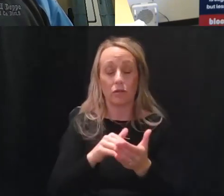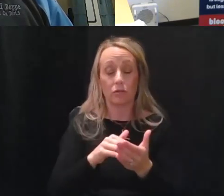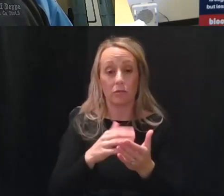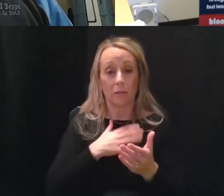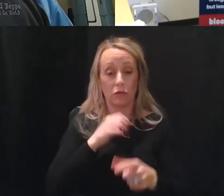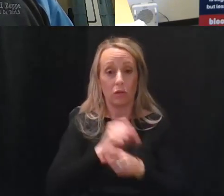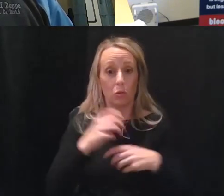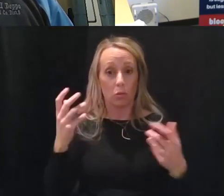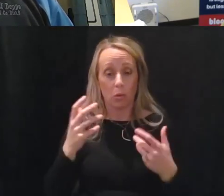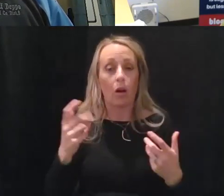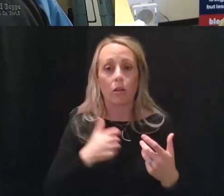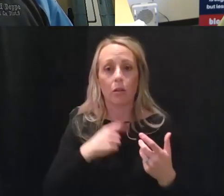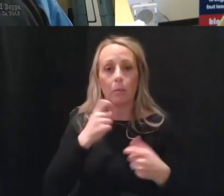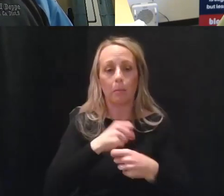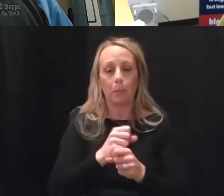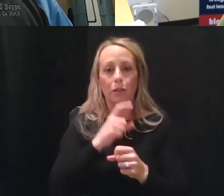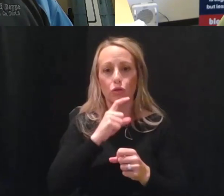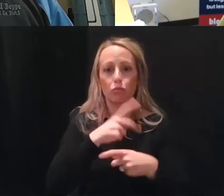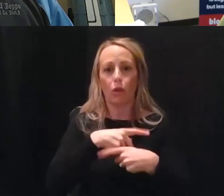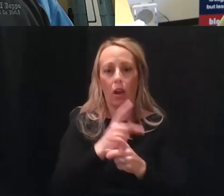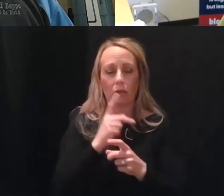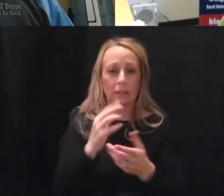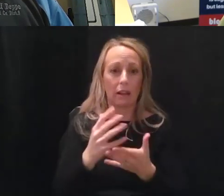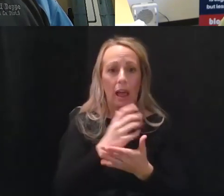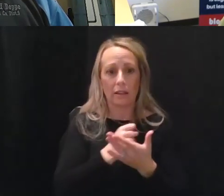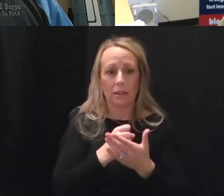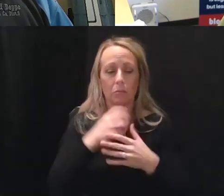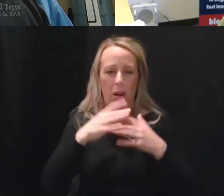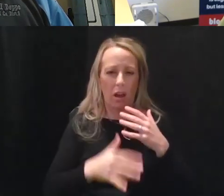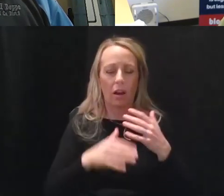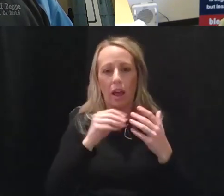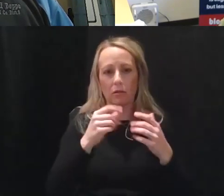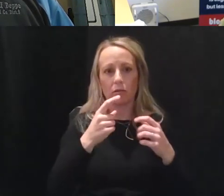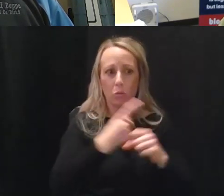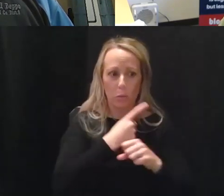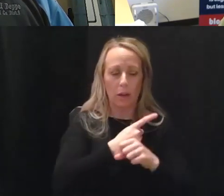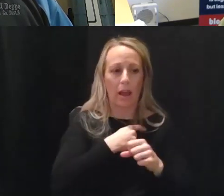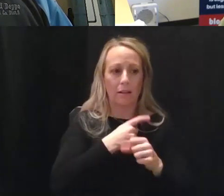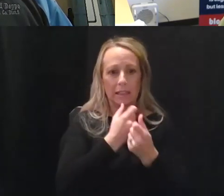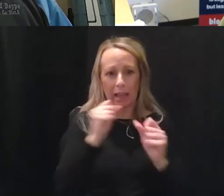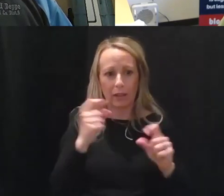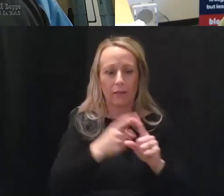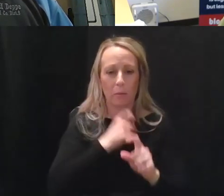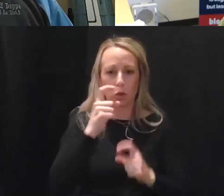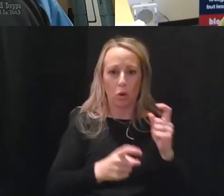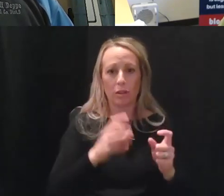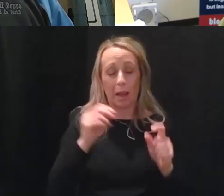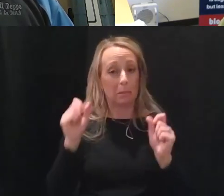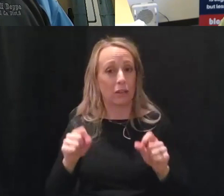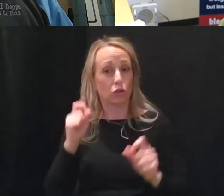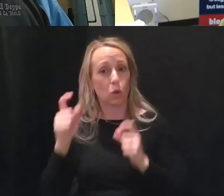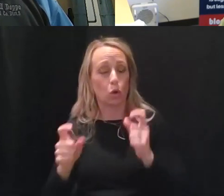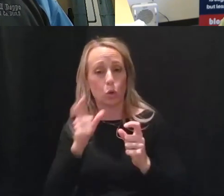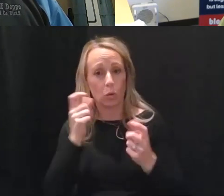for ensuring that the product is collected and appropriately and safely from donors and potential donors who have recovered. So